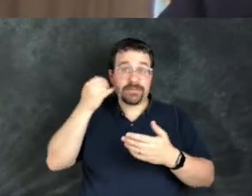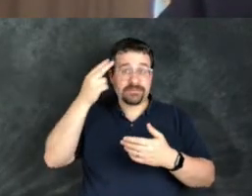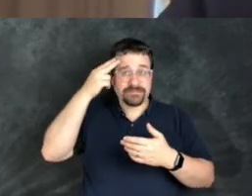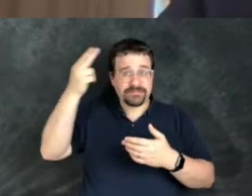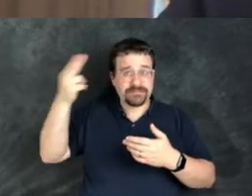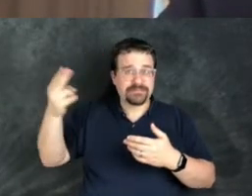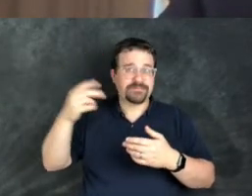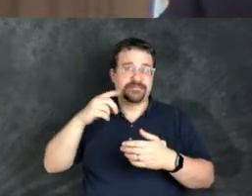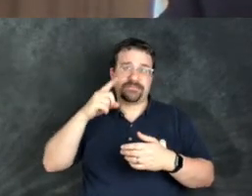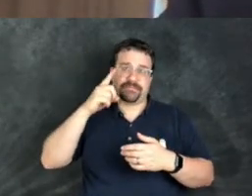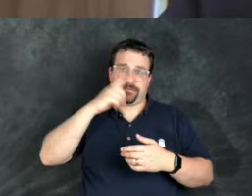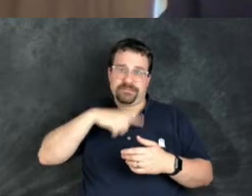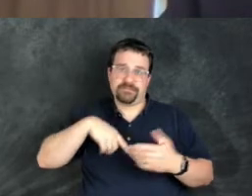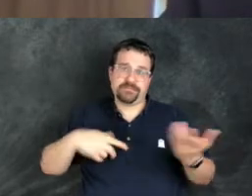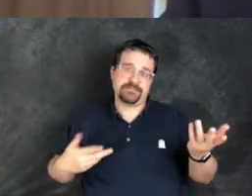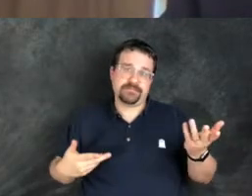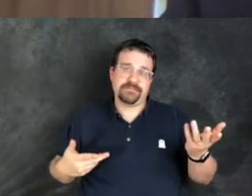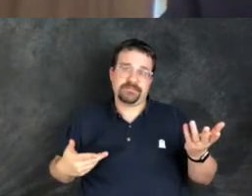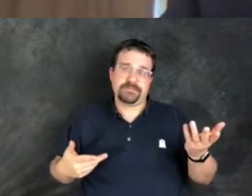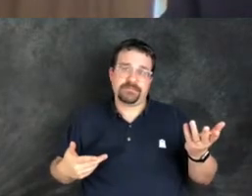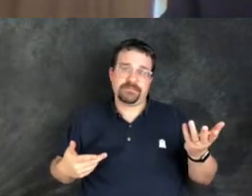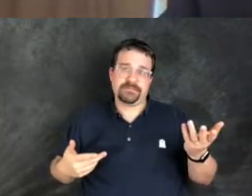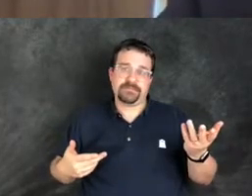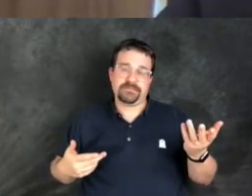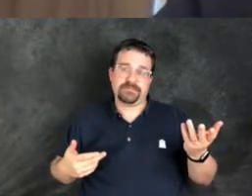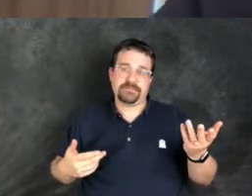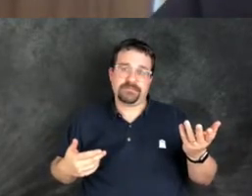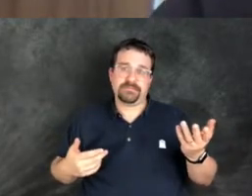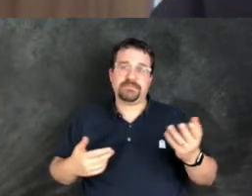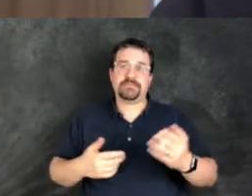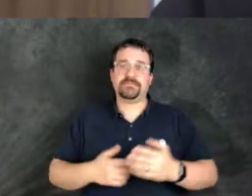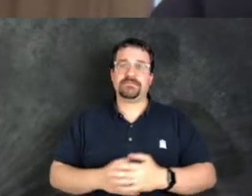their hypotheses fail.